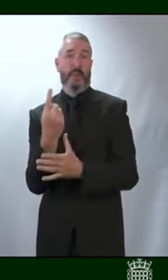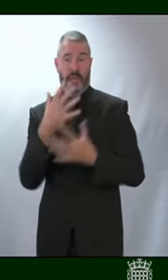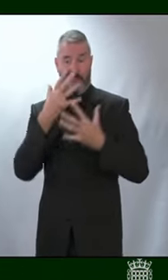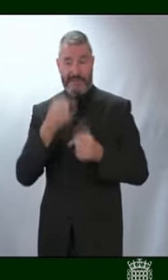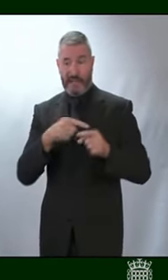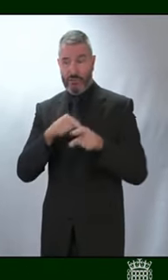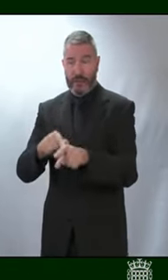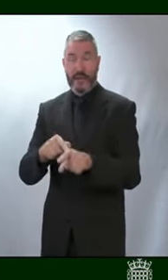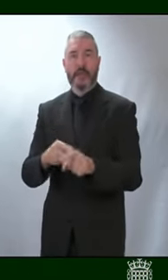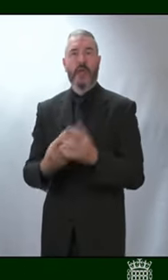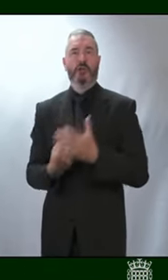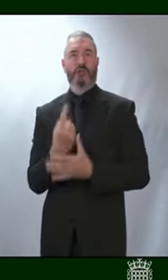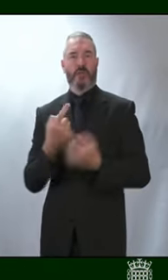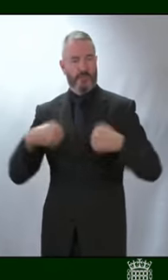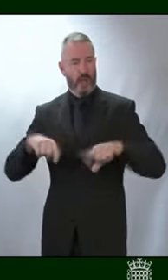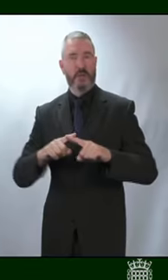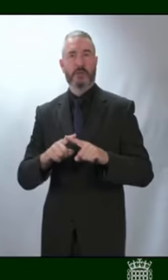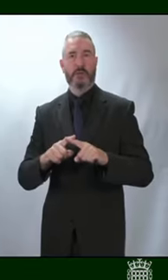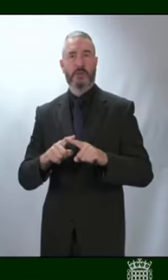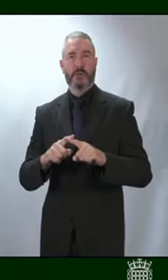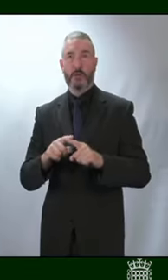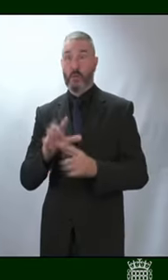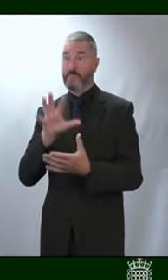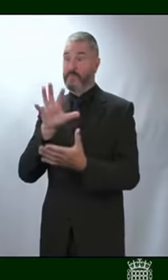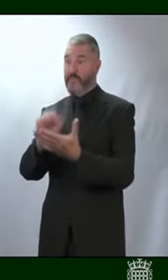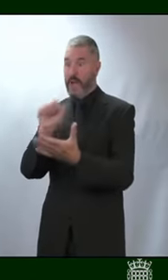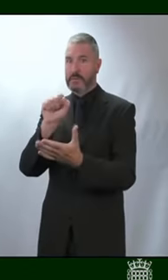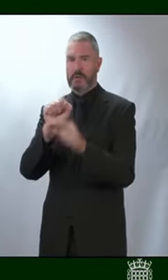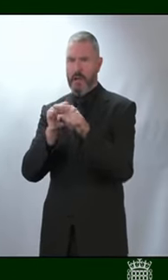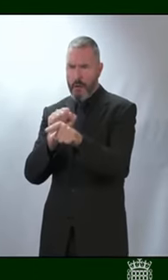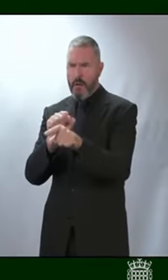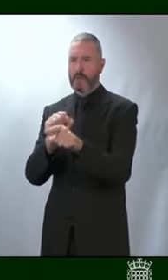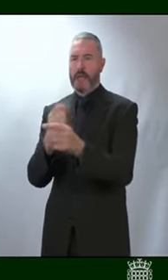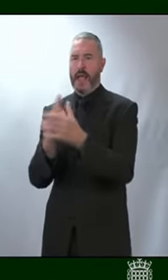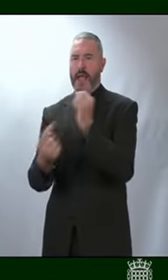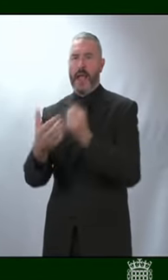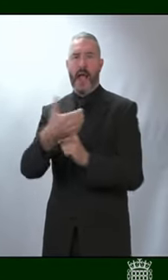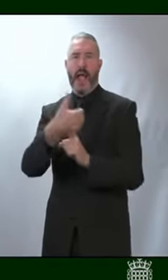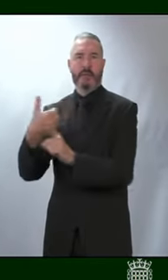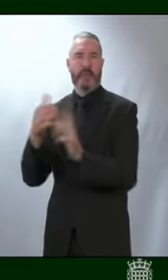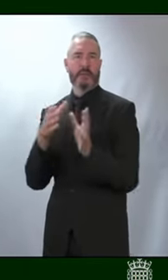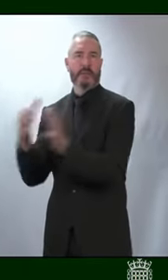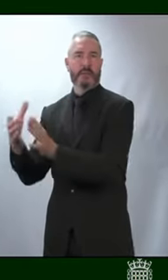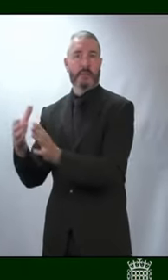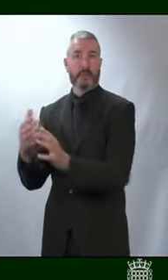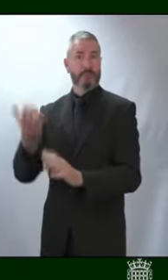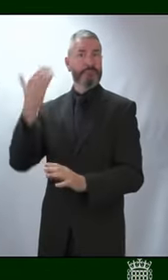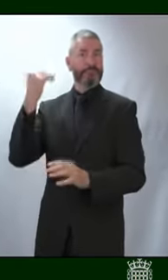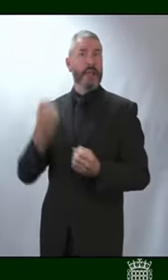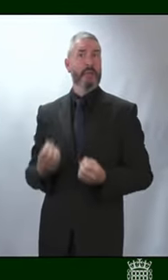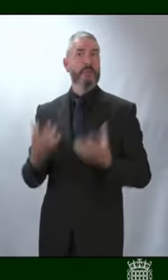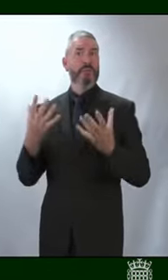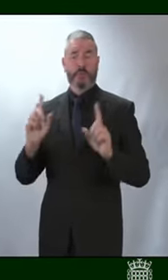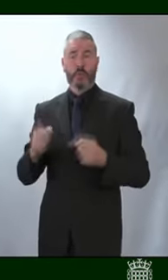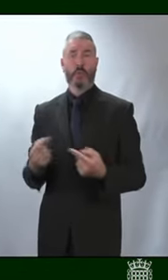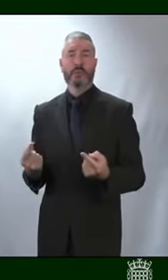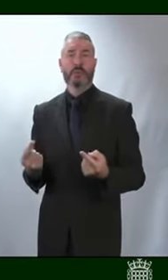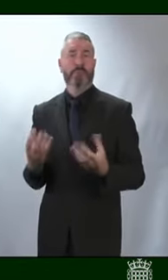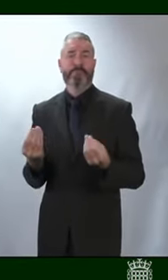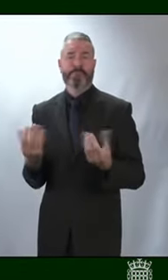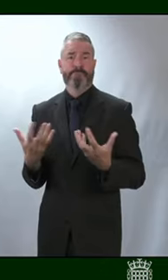enables us to do is to isolate the cases of the virus with ever greater detail, which we weren't able to do before, Mr. Speaker.